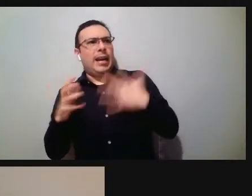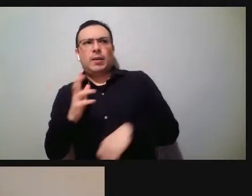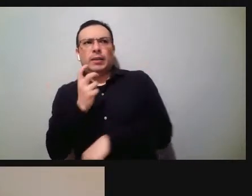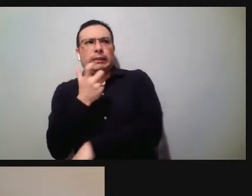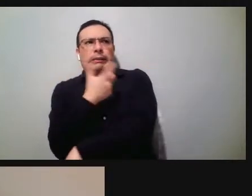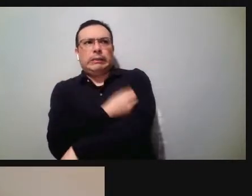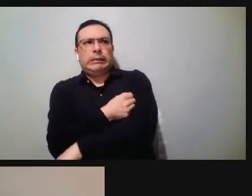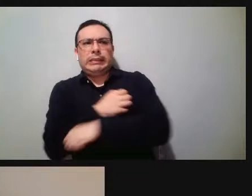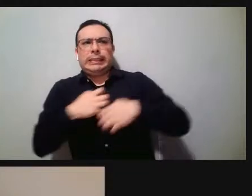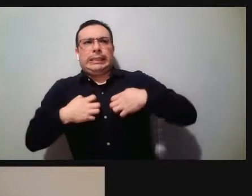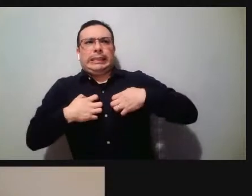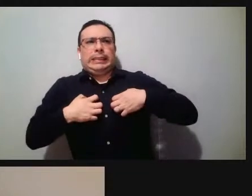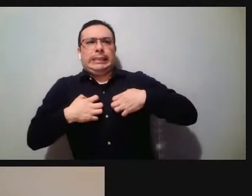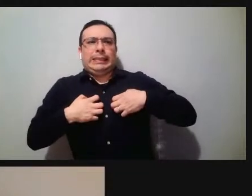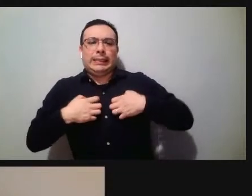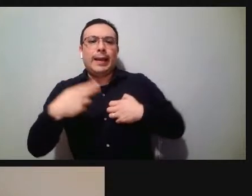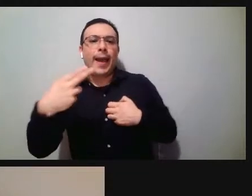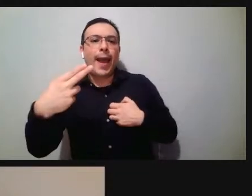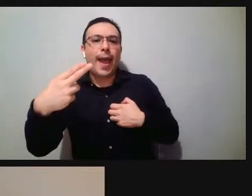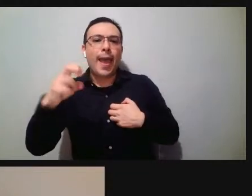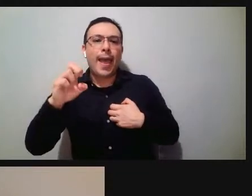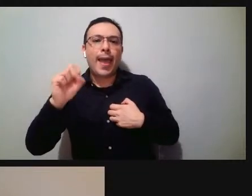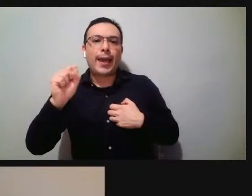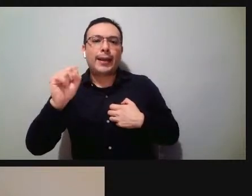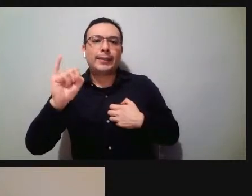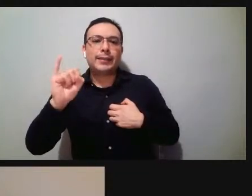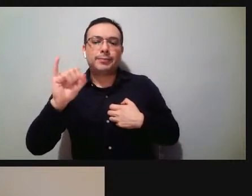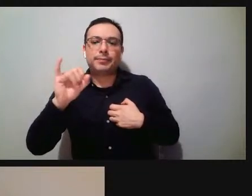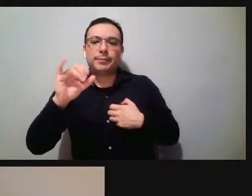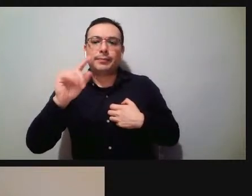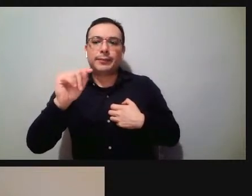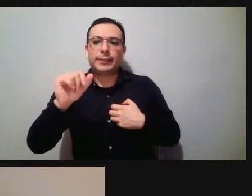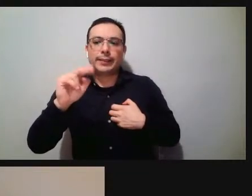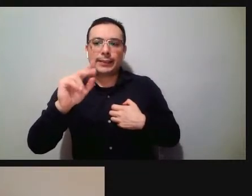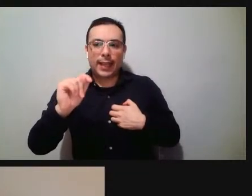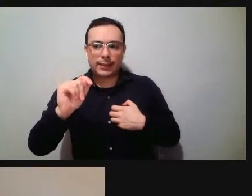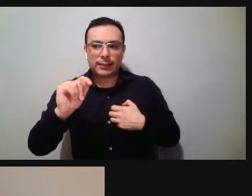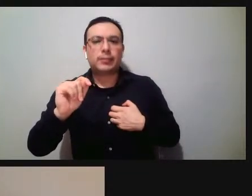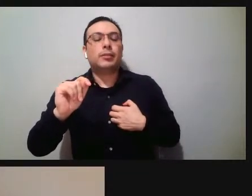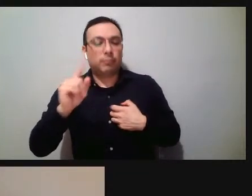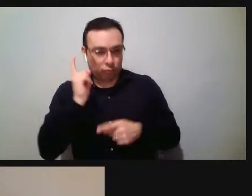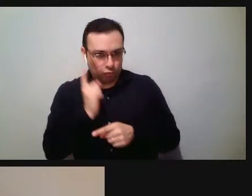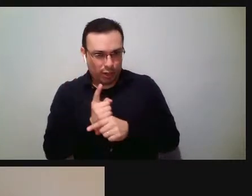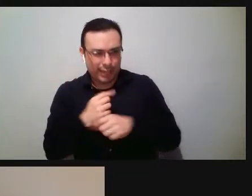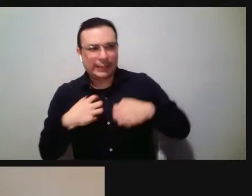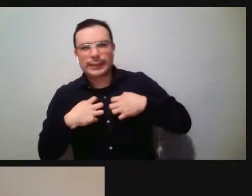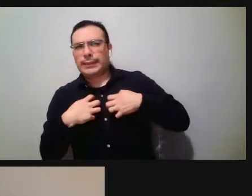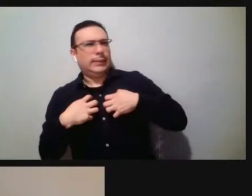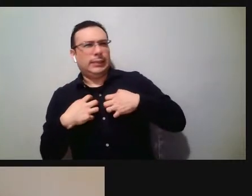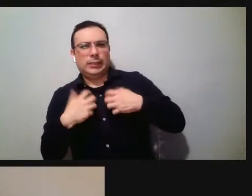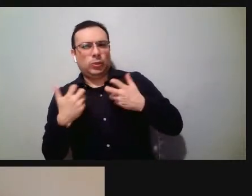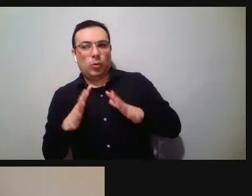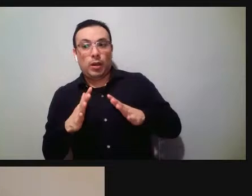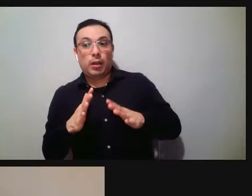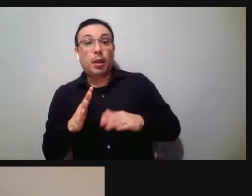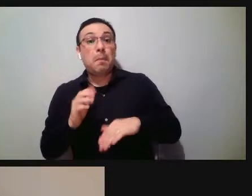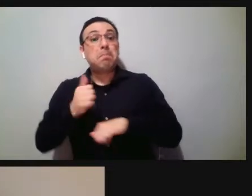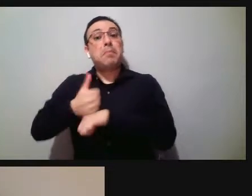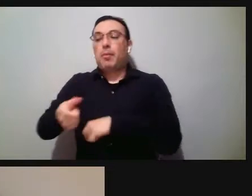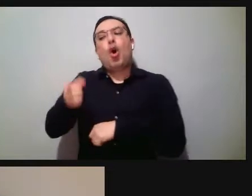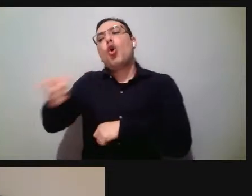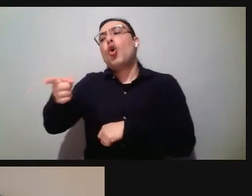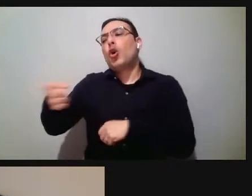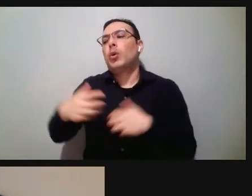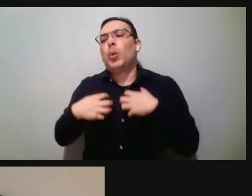vaccine hesitancy in Black and brown communities, but we can't let hesitancy be the only story, because there's also a story